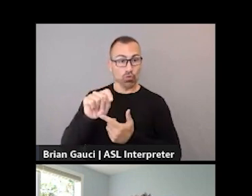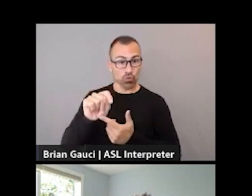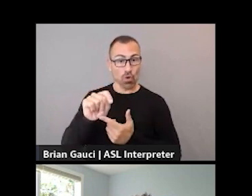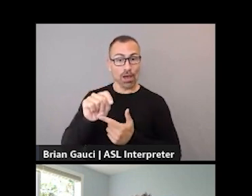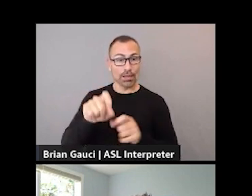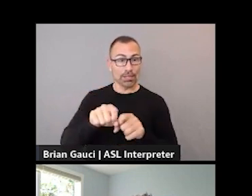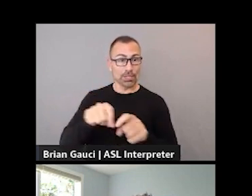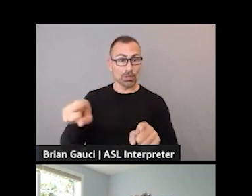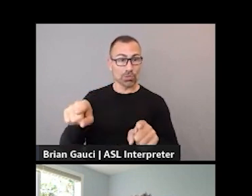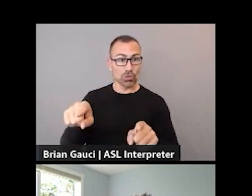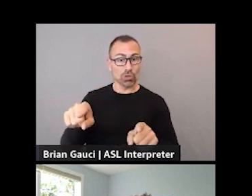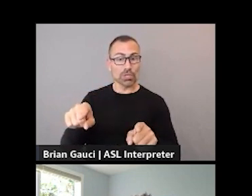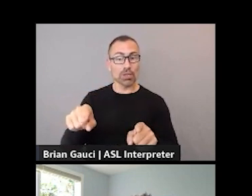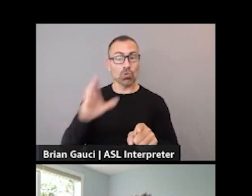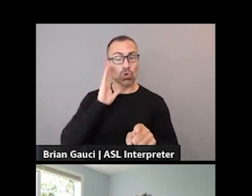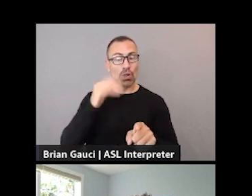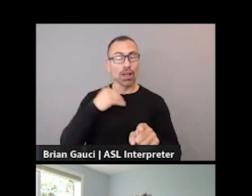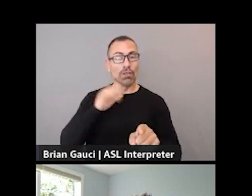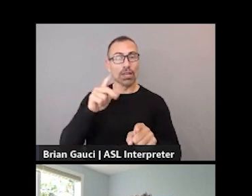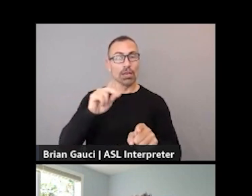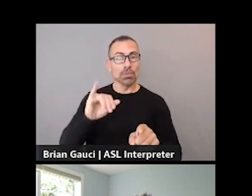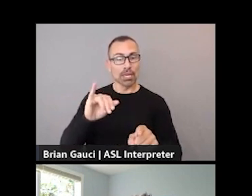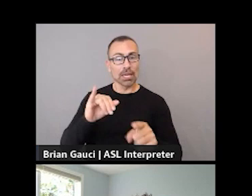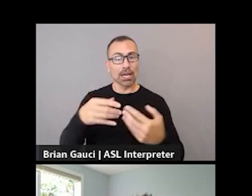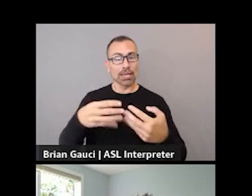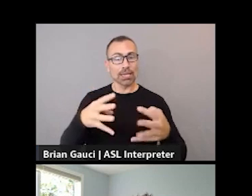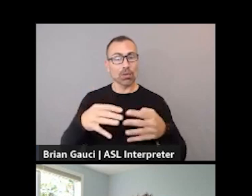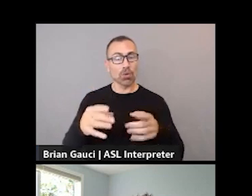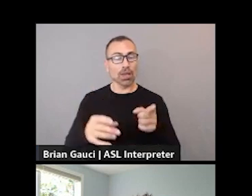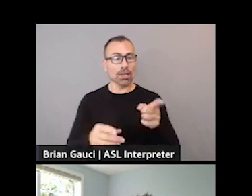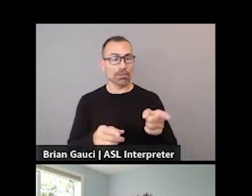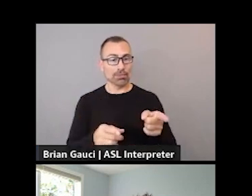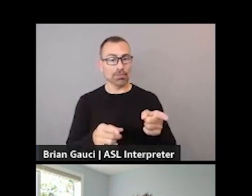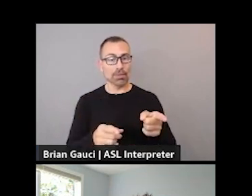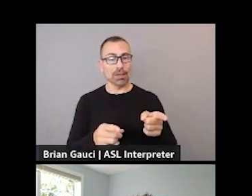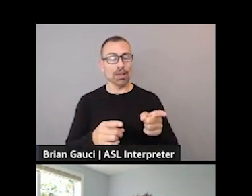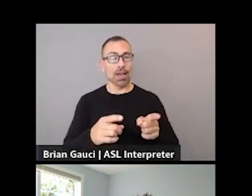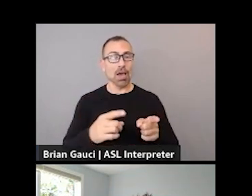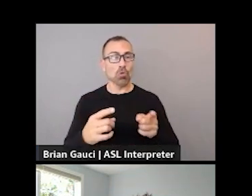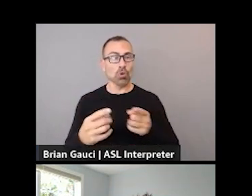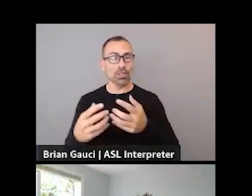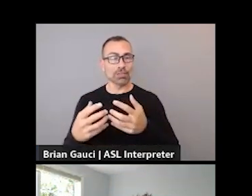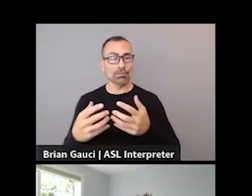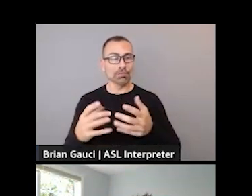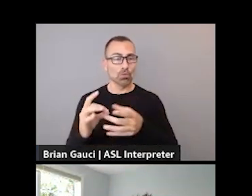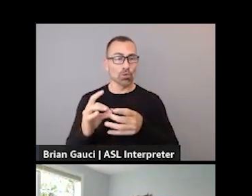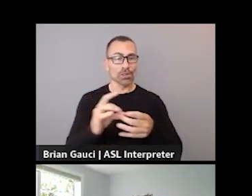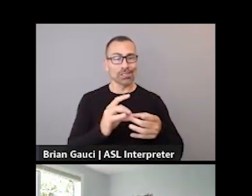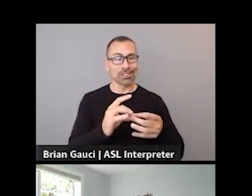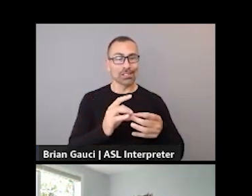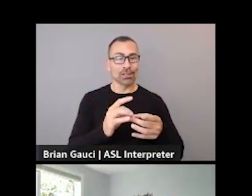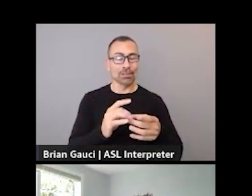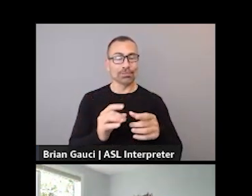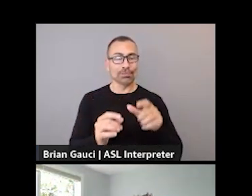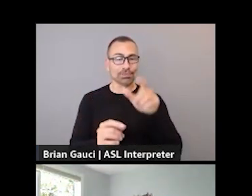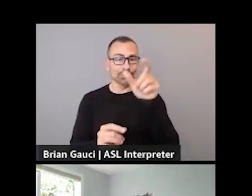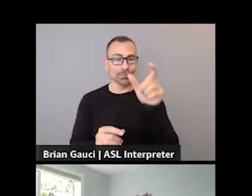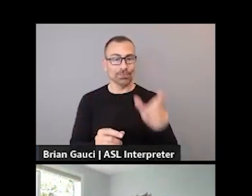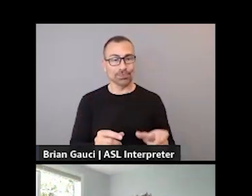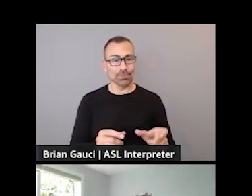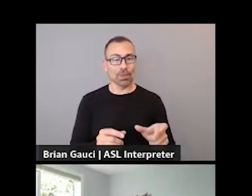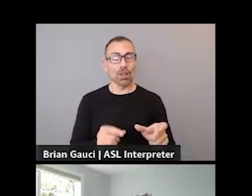distribution fronts an API gateway. And the API gateway, if I scroll over here, has